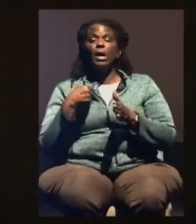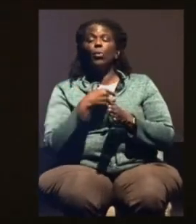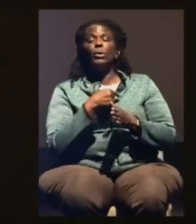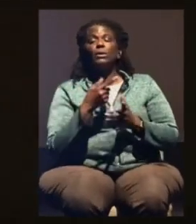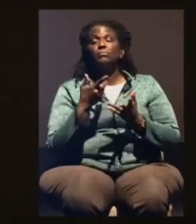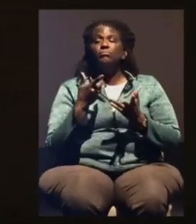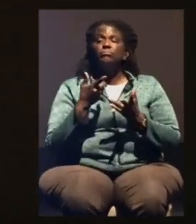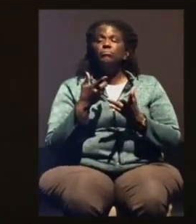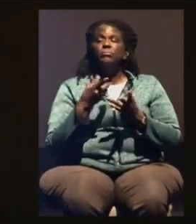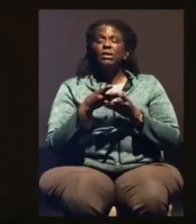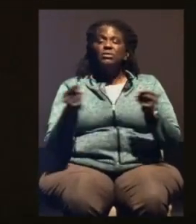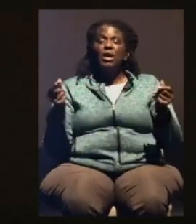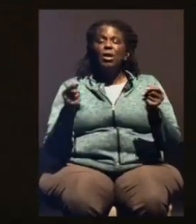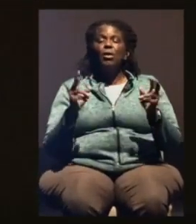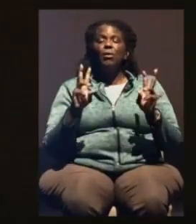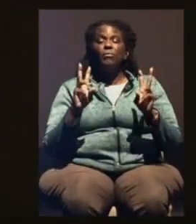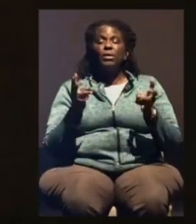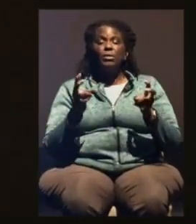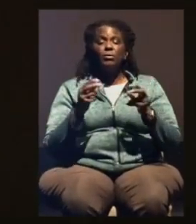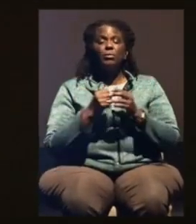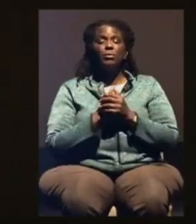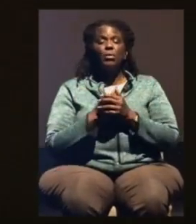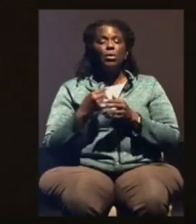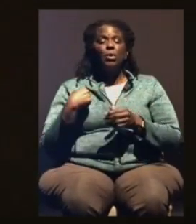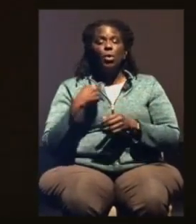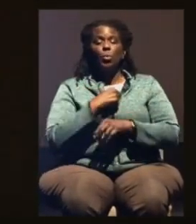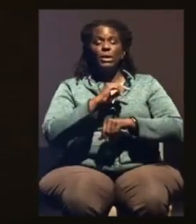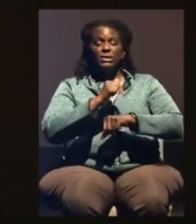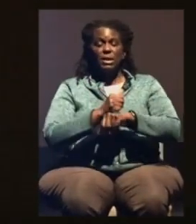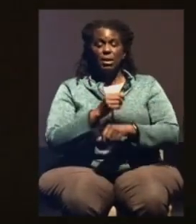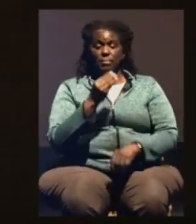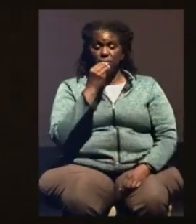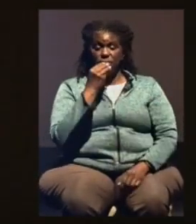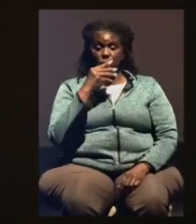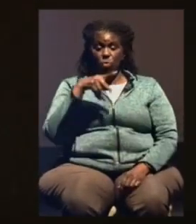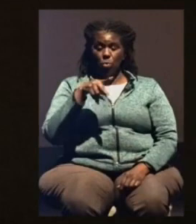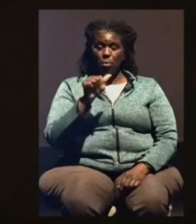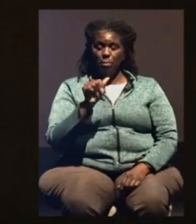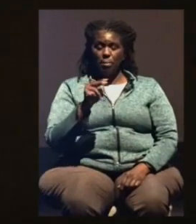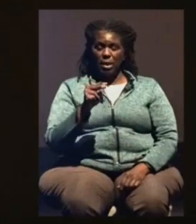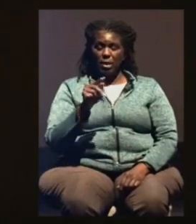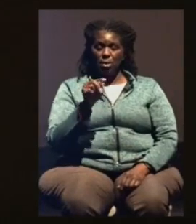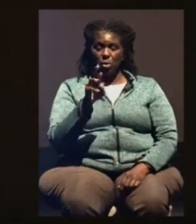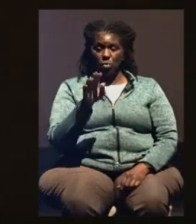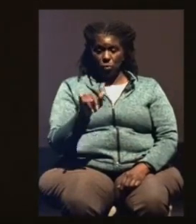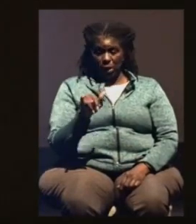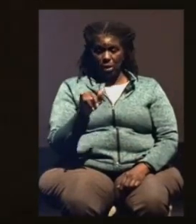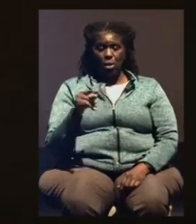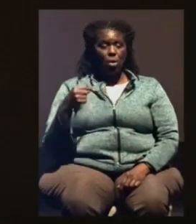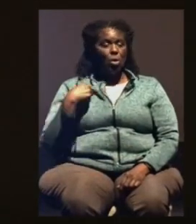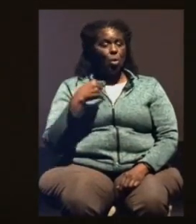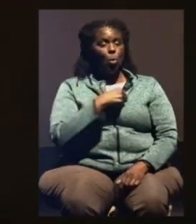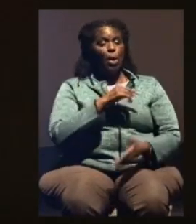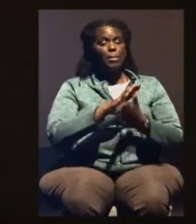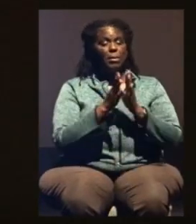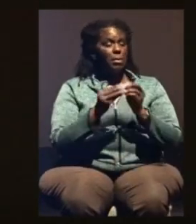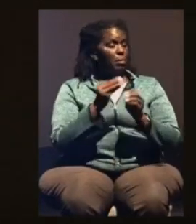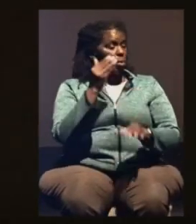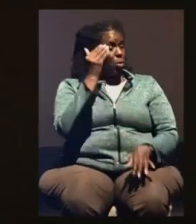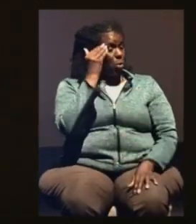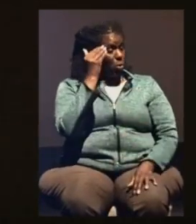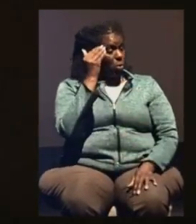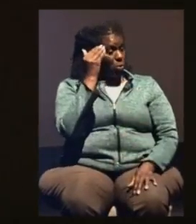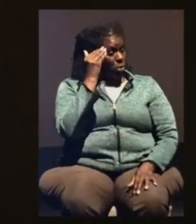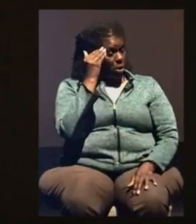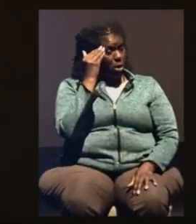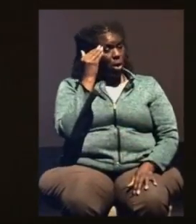it system-wide here is to actually institute a food pantry, yeah. right? So I think that we're becoming more aware of just